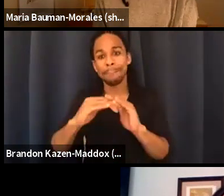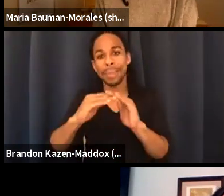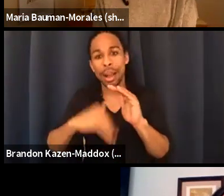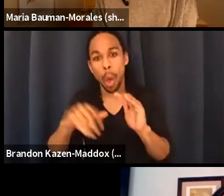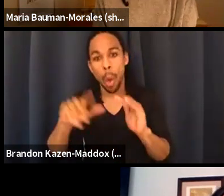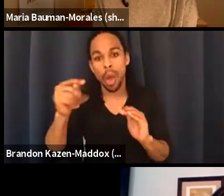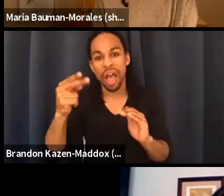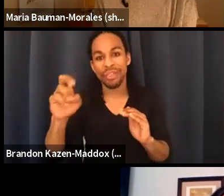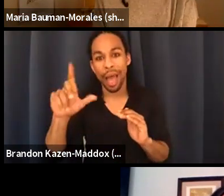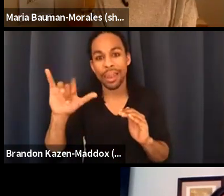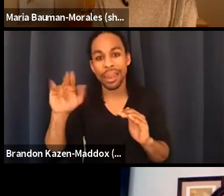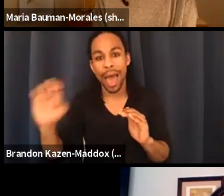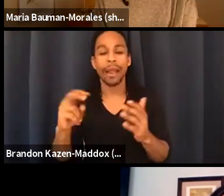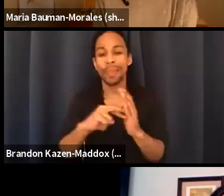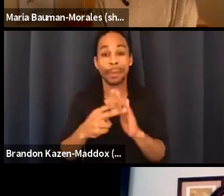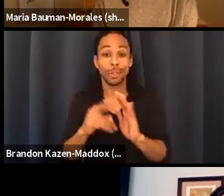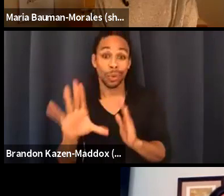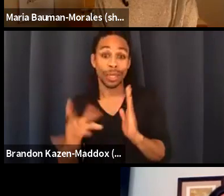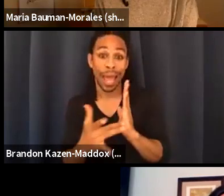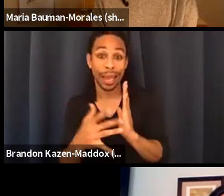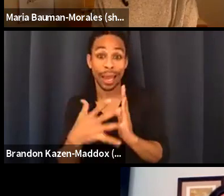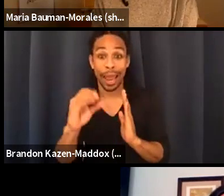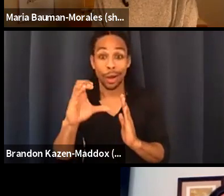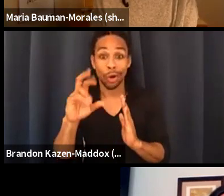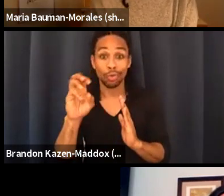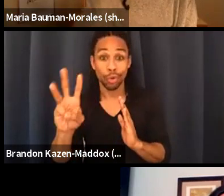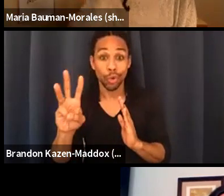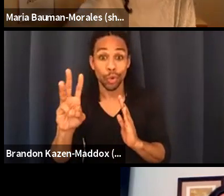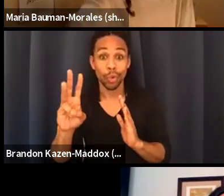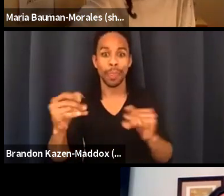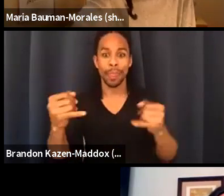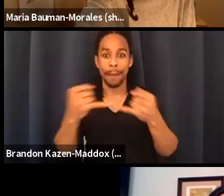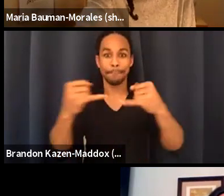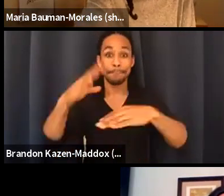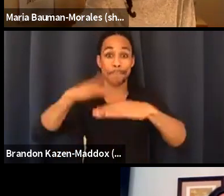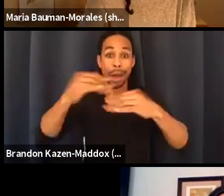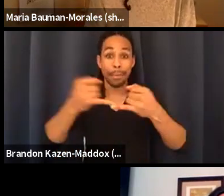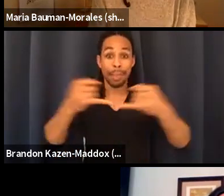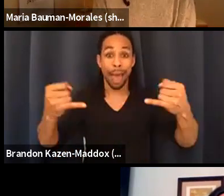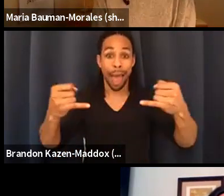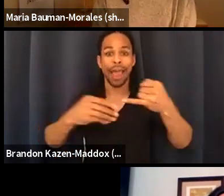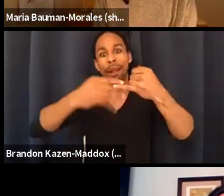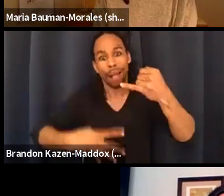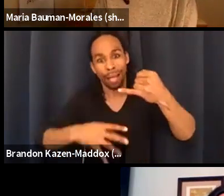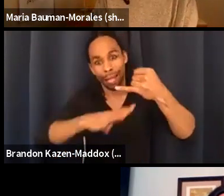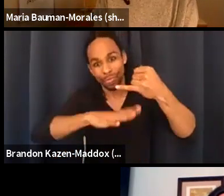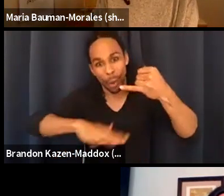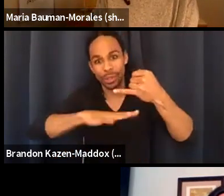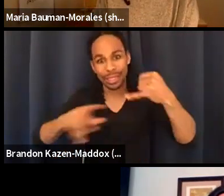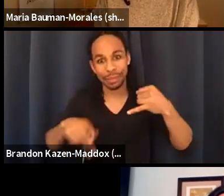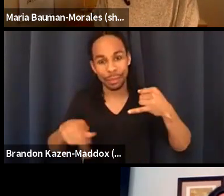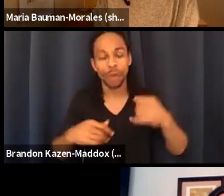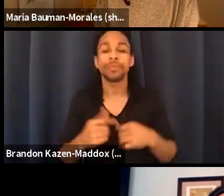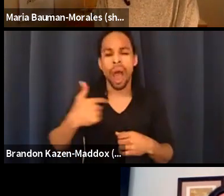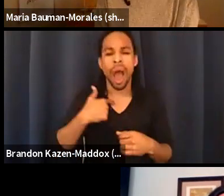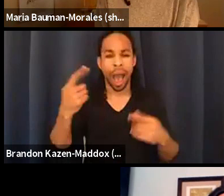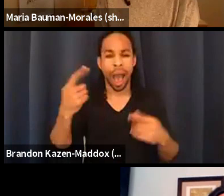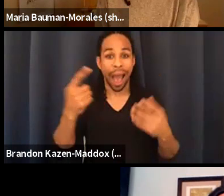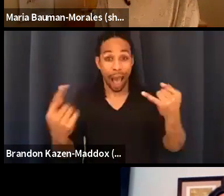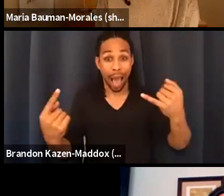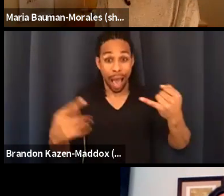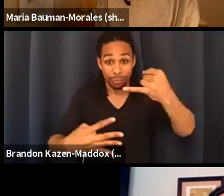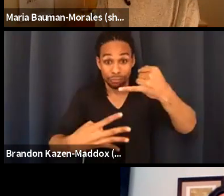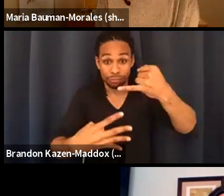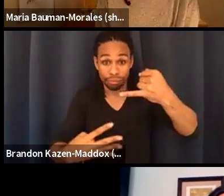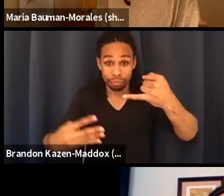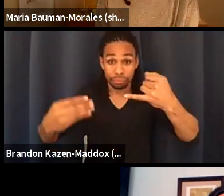crew, I align them with a lot of the creators. So what that means is that they have access to the same type